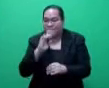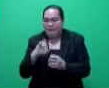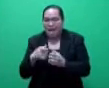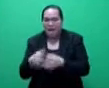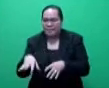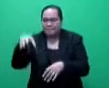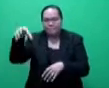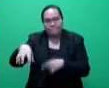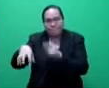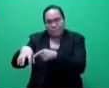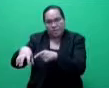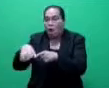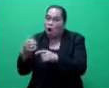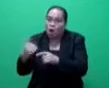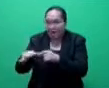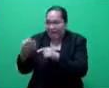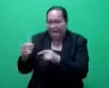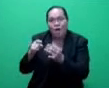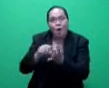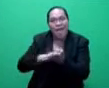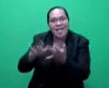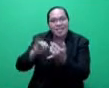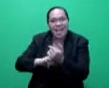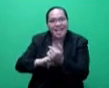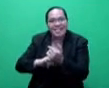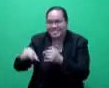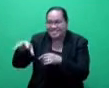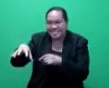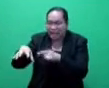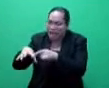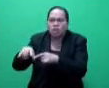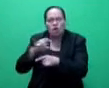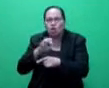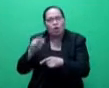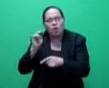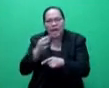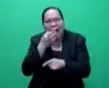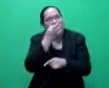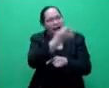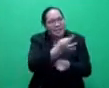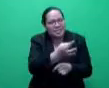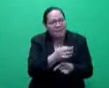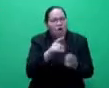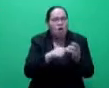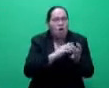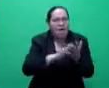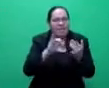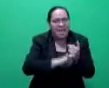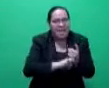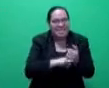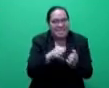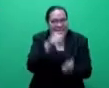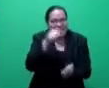which is already OHS and fire compliant need not obtain compliance certification again. That